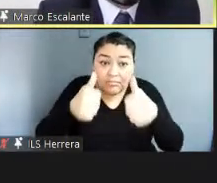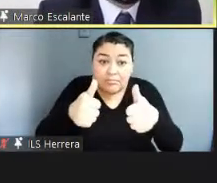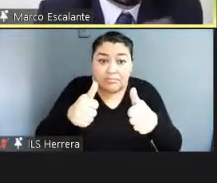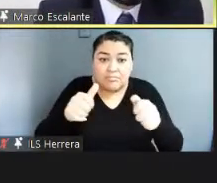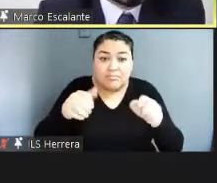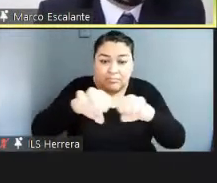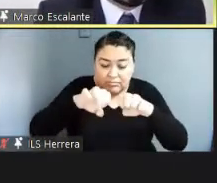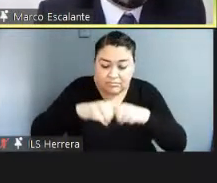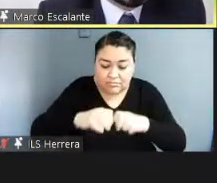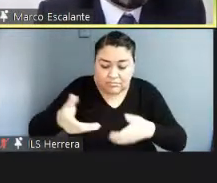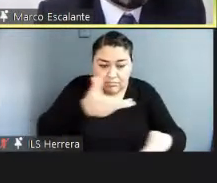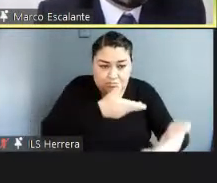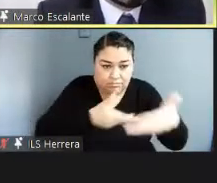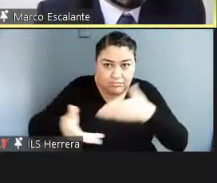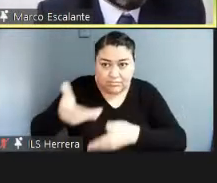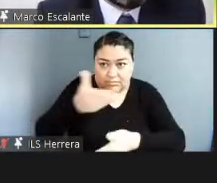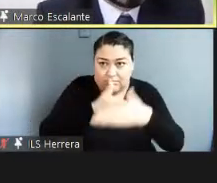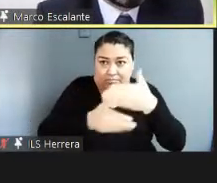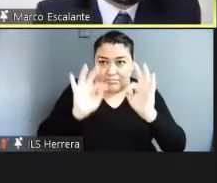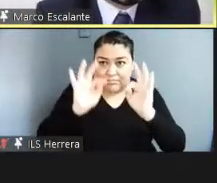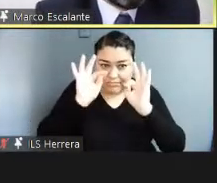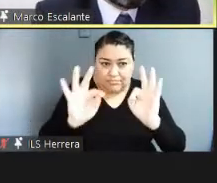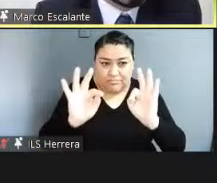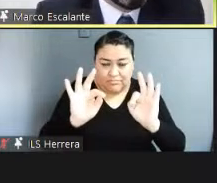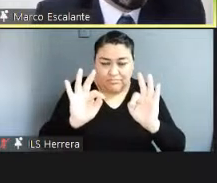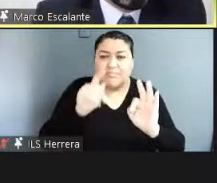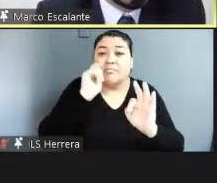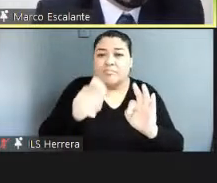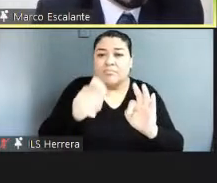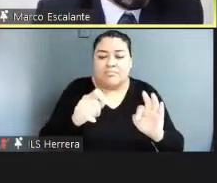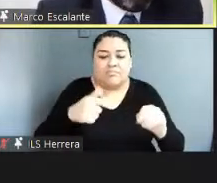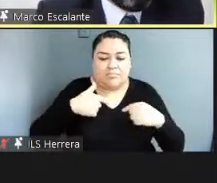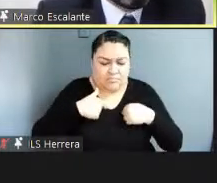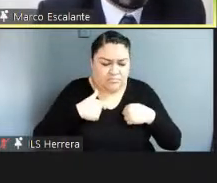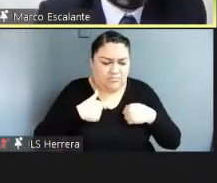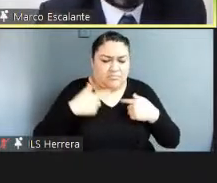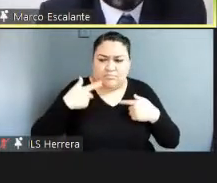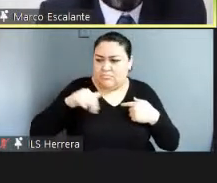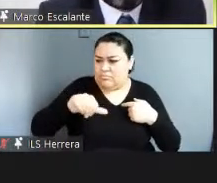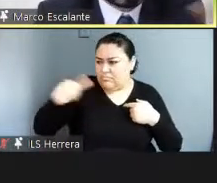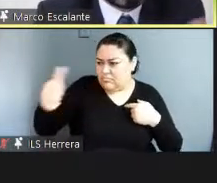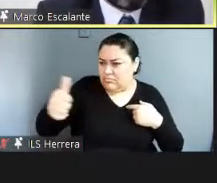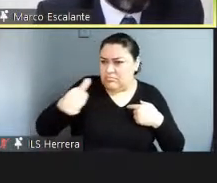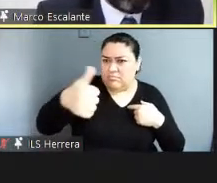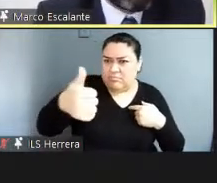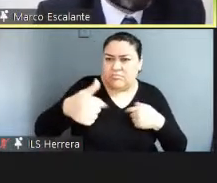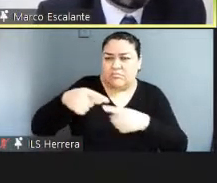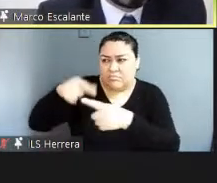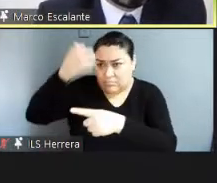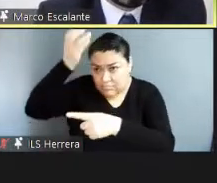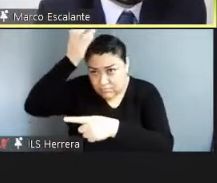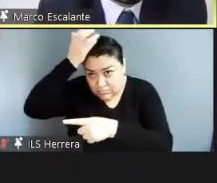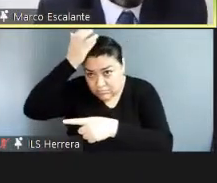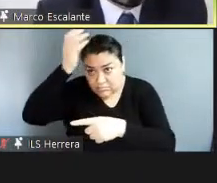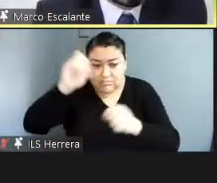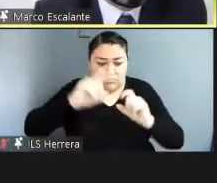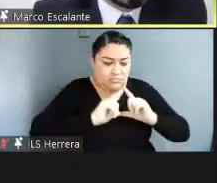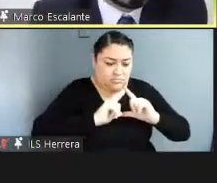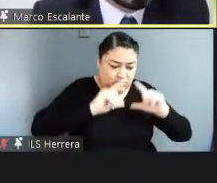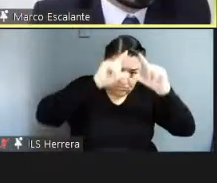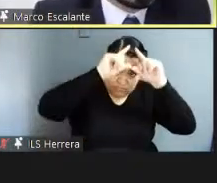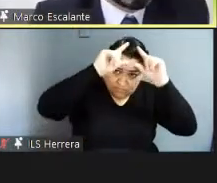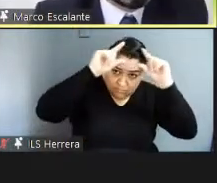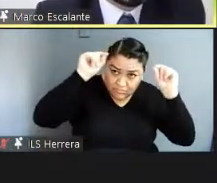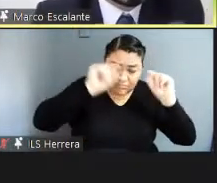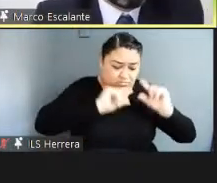mastery of the quality of healthcare, and teamwork. This is where interdisciplinary work is involved, being able to work with a